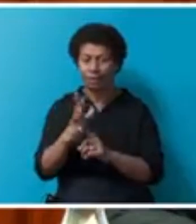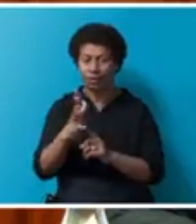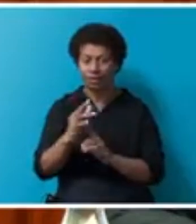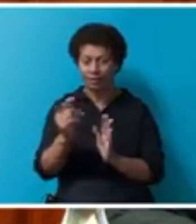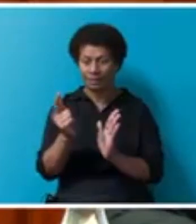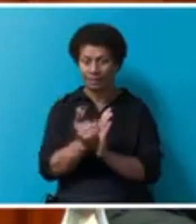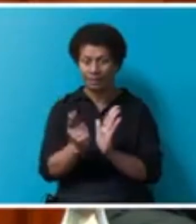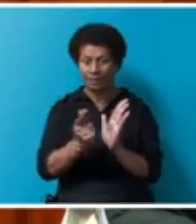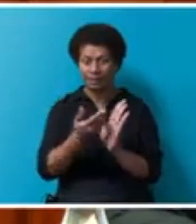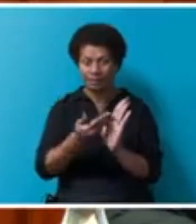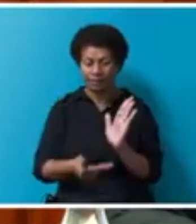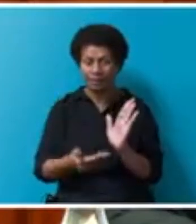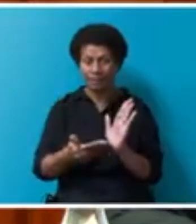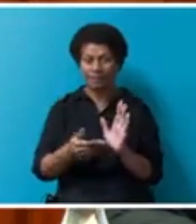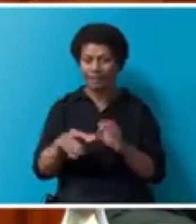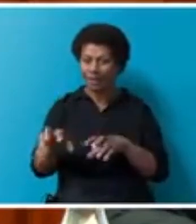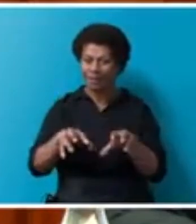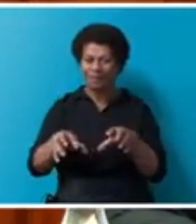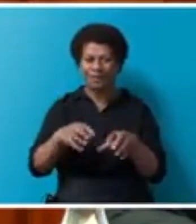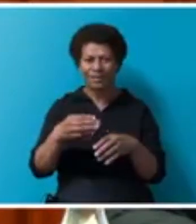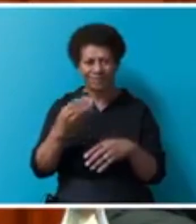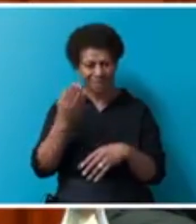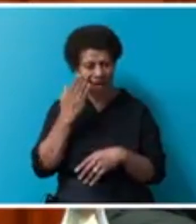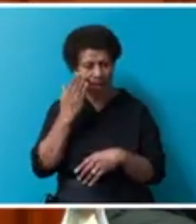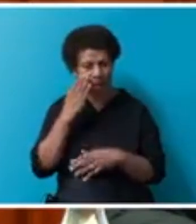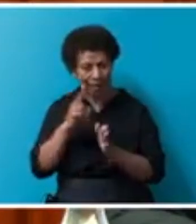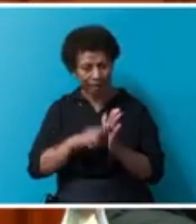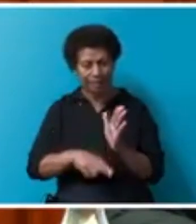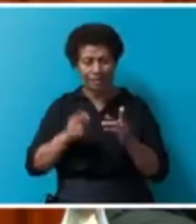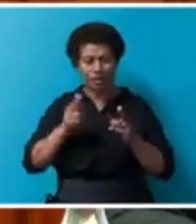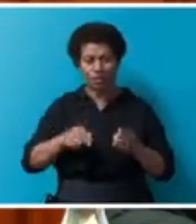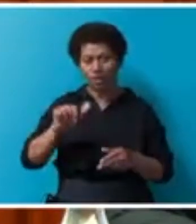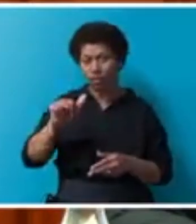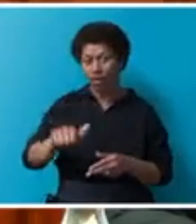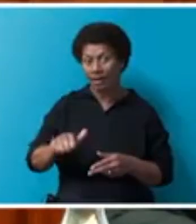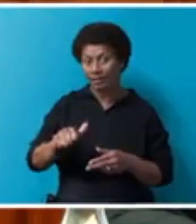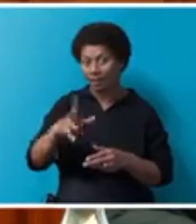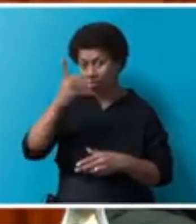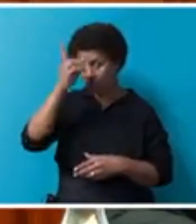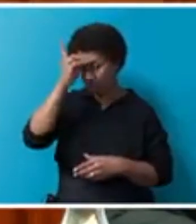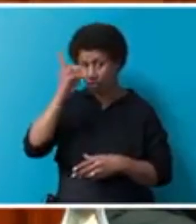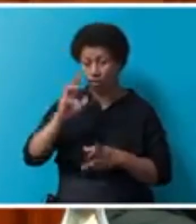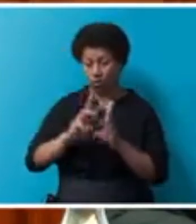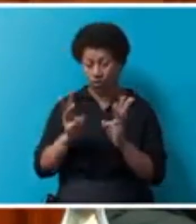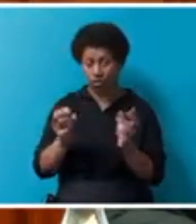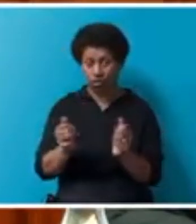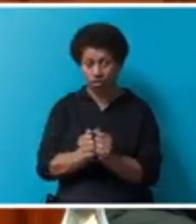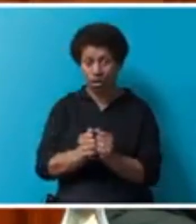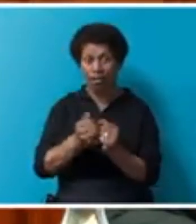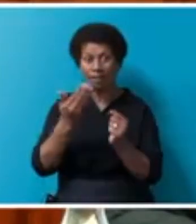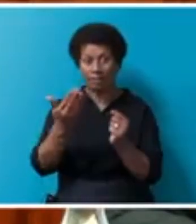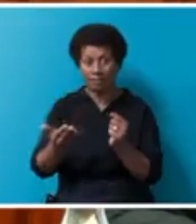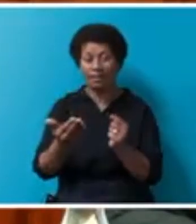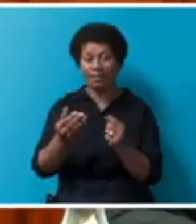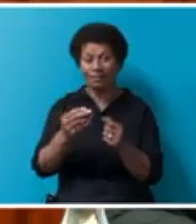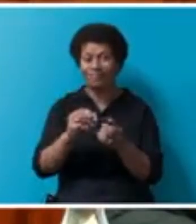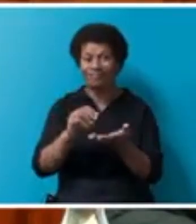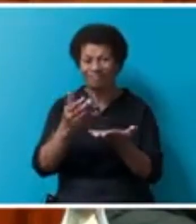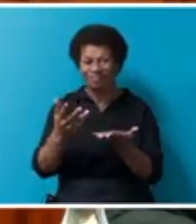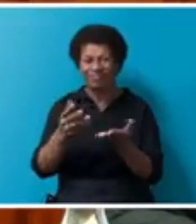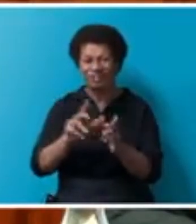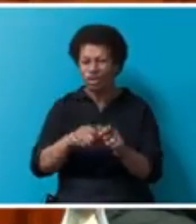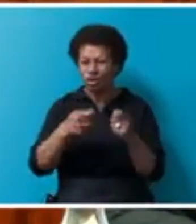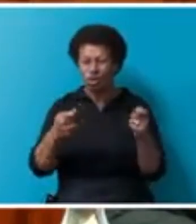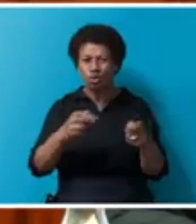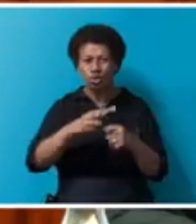also remained active in public awareness in human rights education by conducting workshops, issuing press statements, and participating